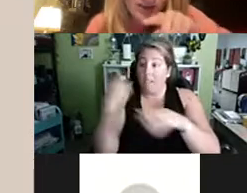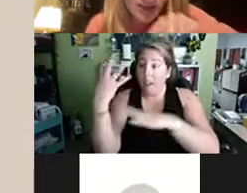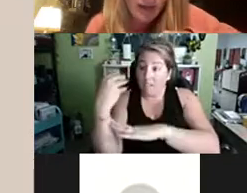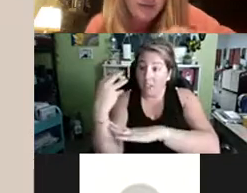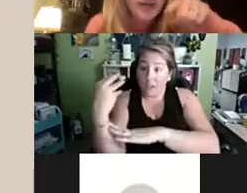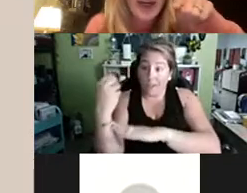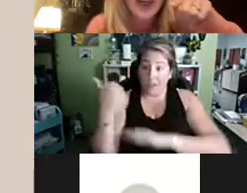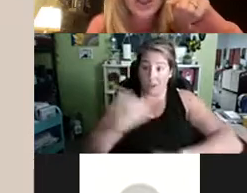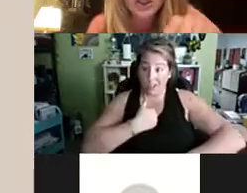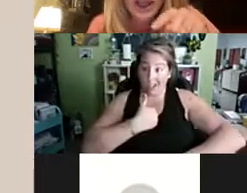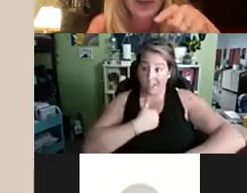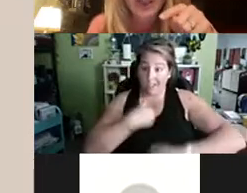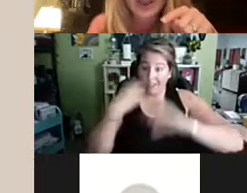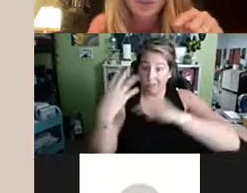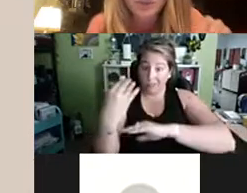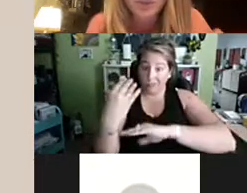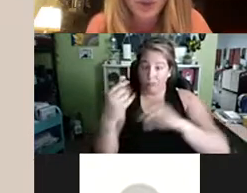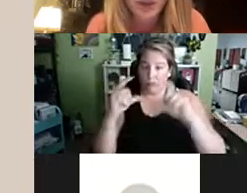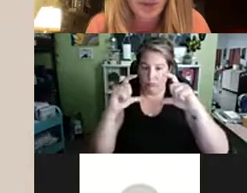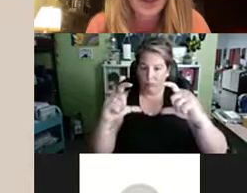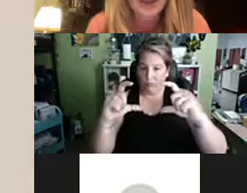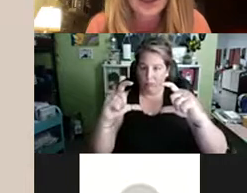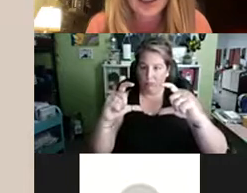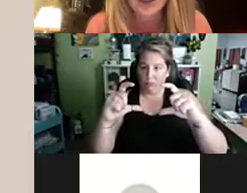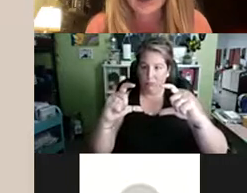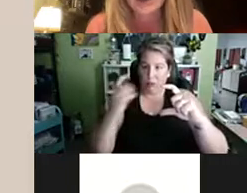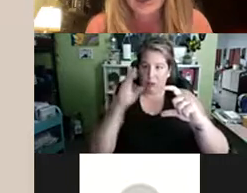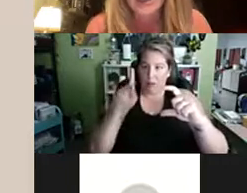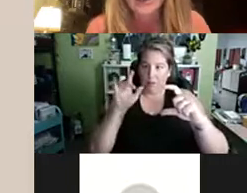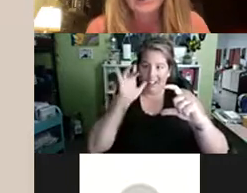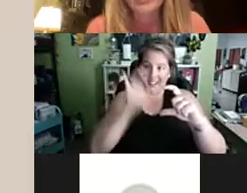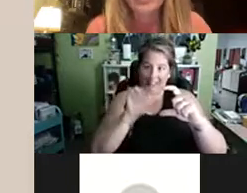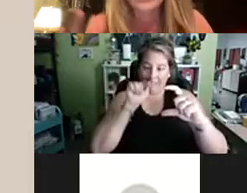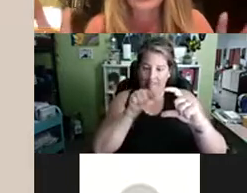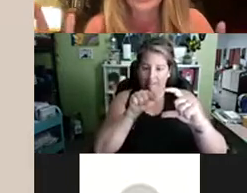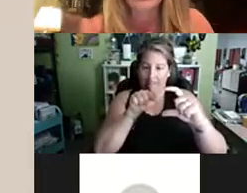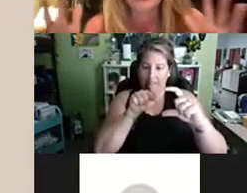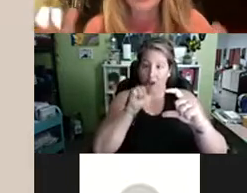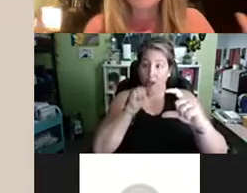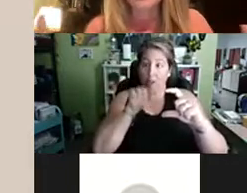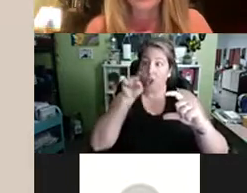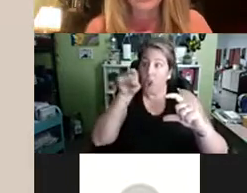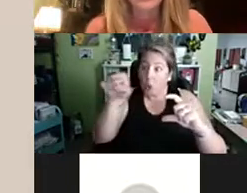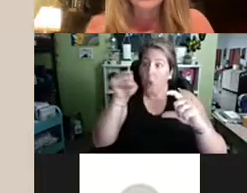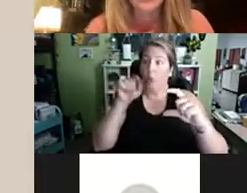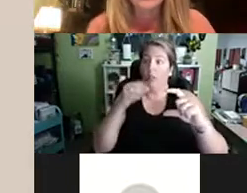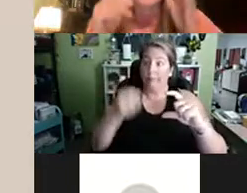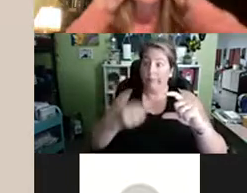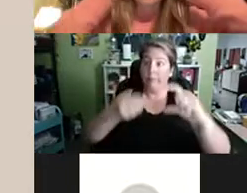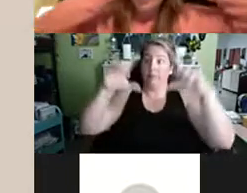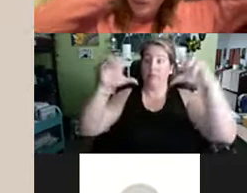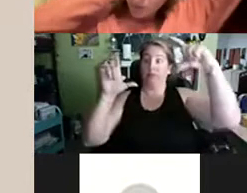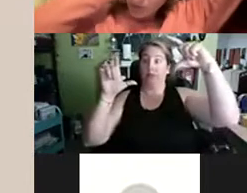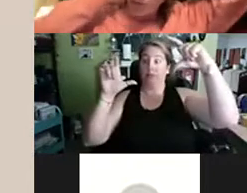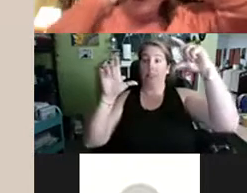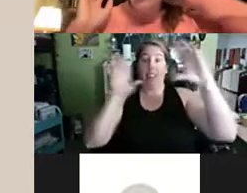of yourself and it could just have like, people could click on it and it would be you and it would pop up like, hey, like